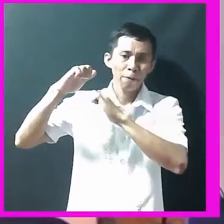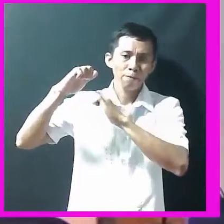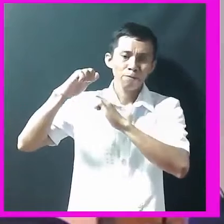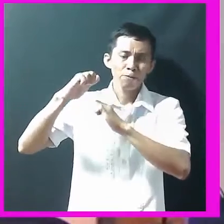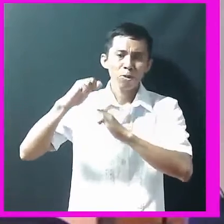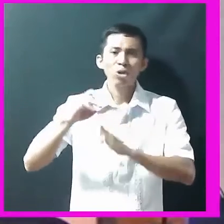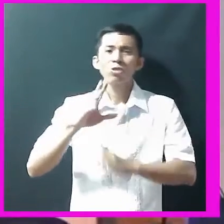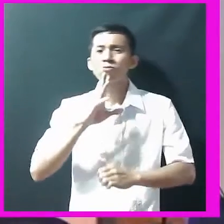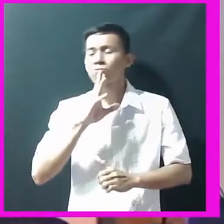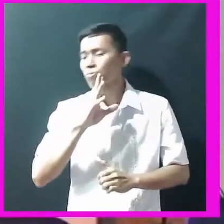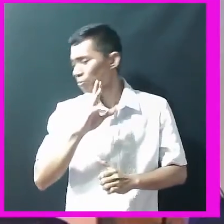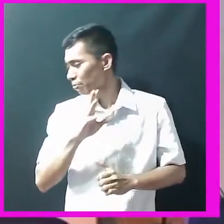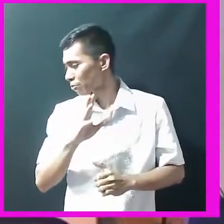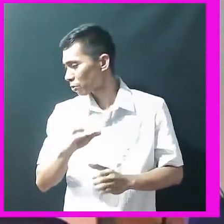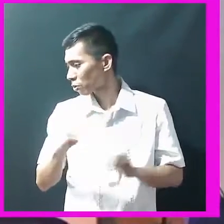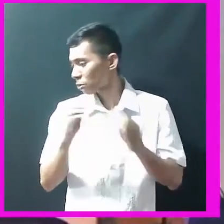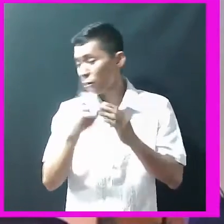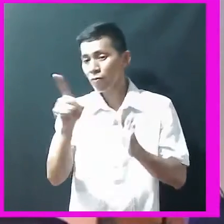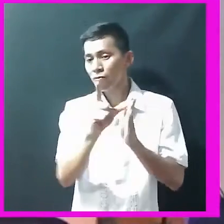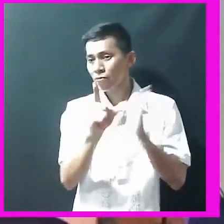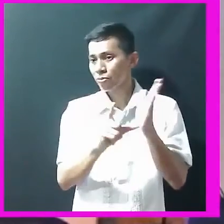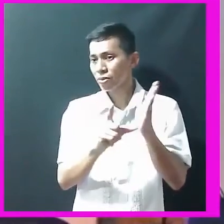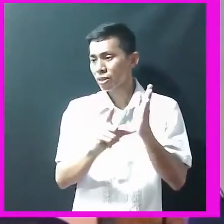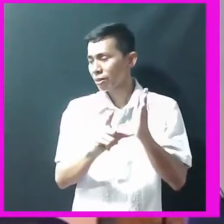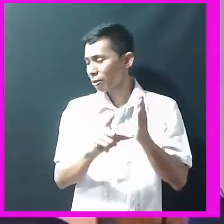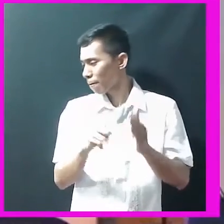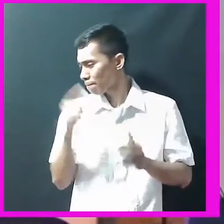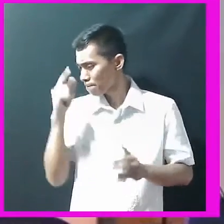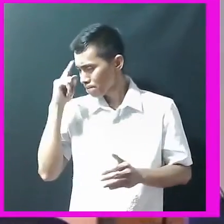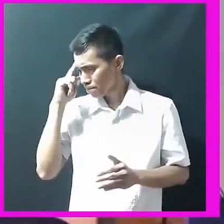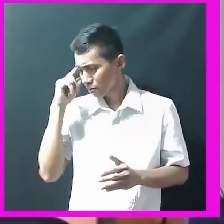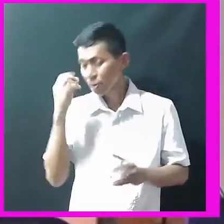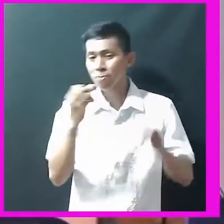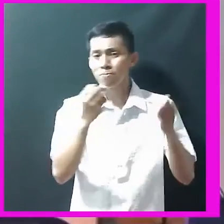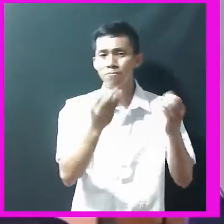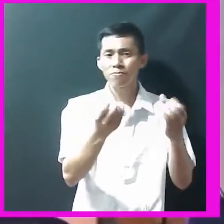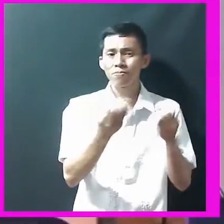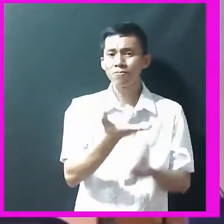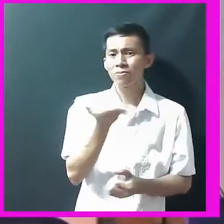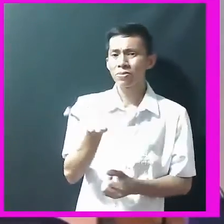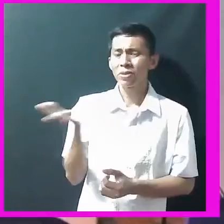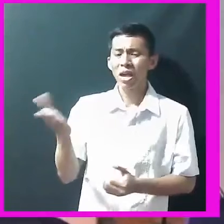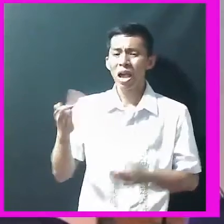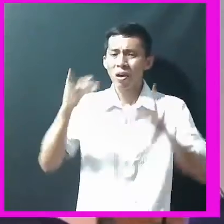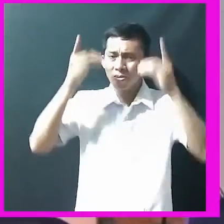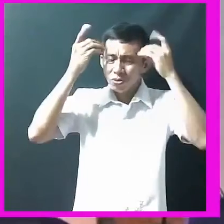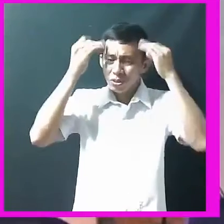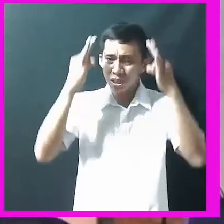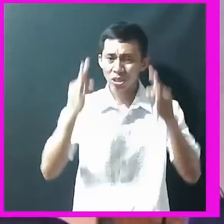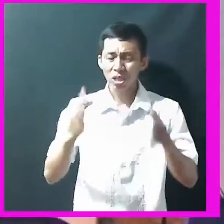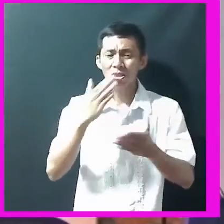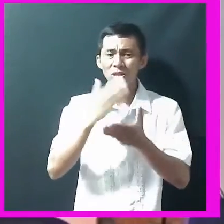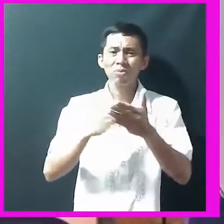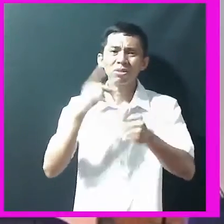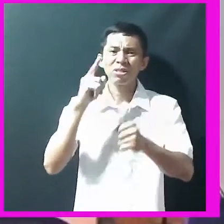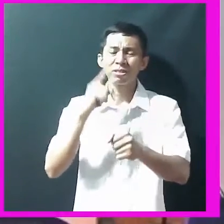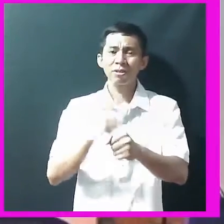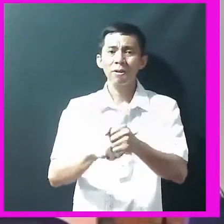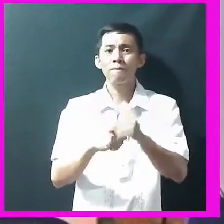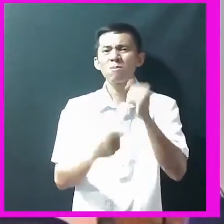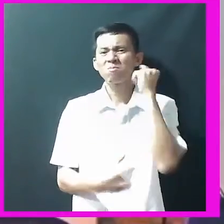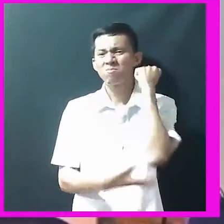it would be in a court of law. Court is where many things are decided. Sometimes the